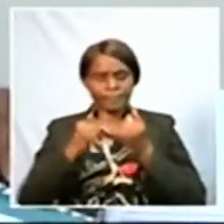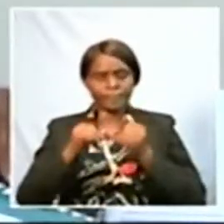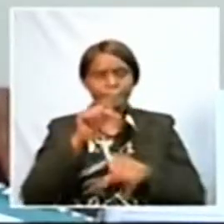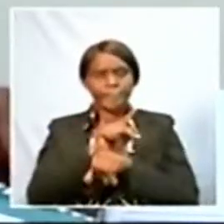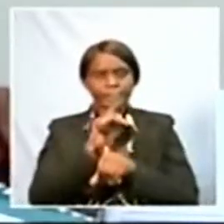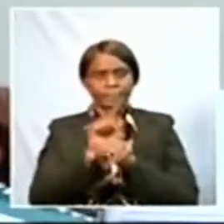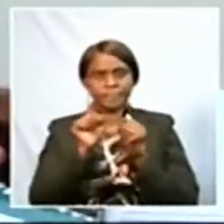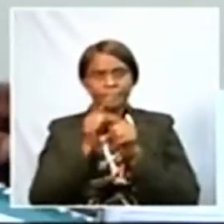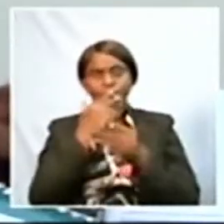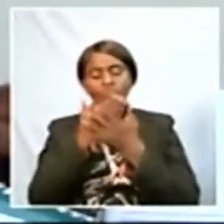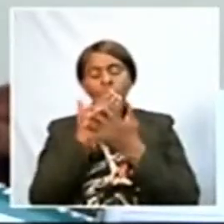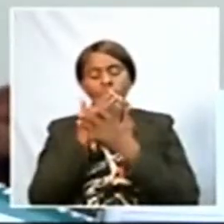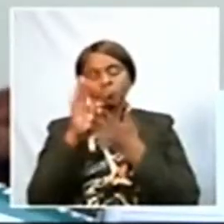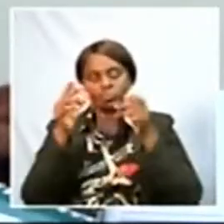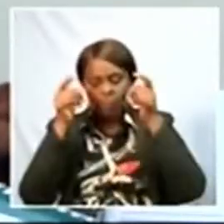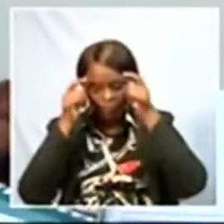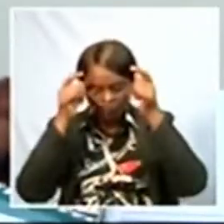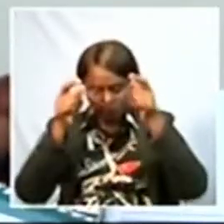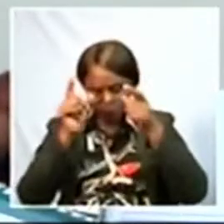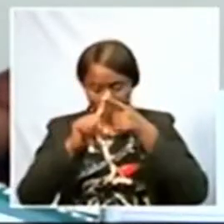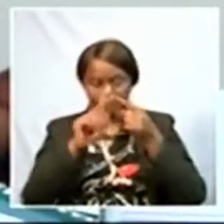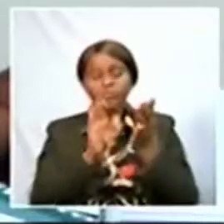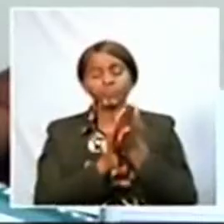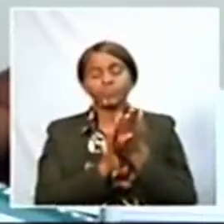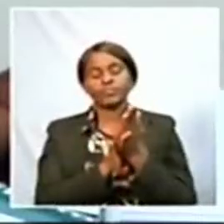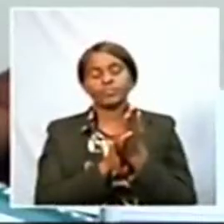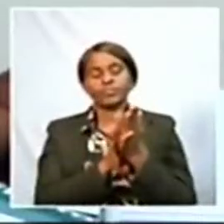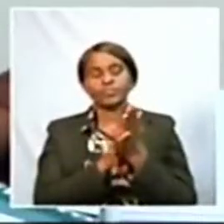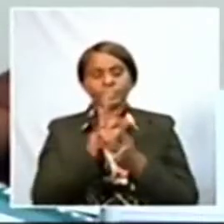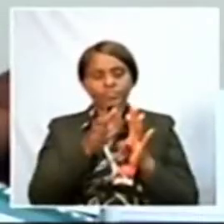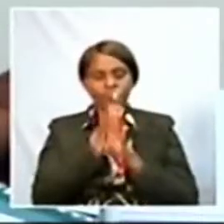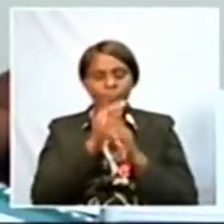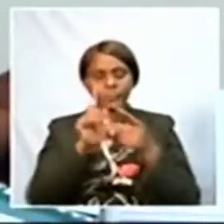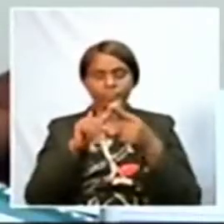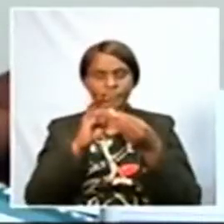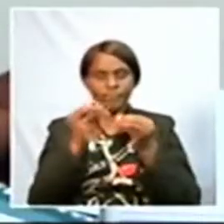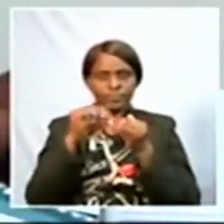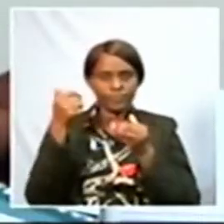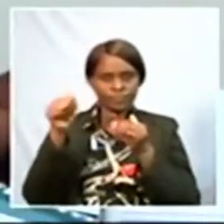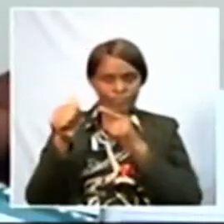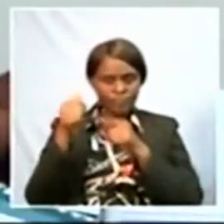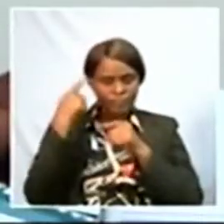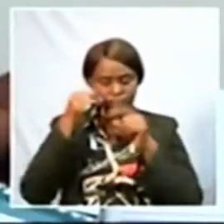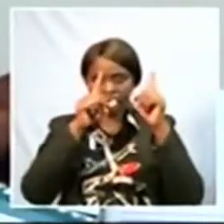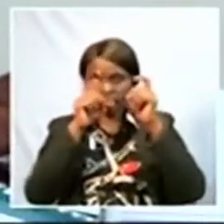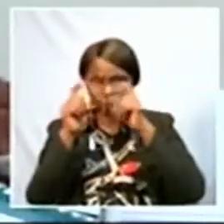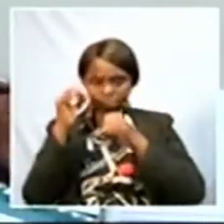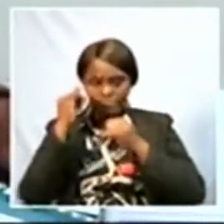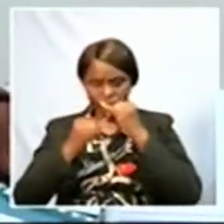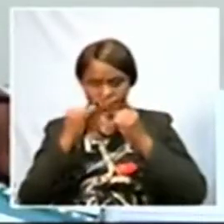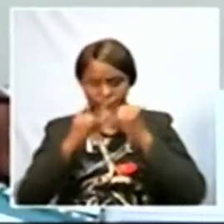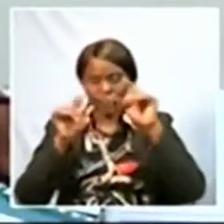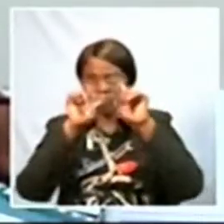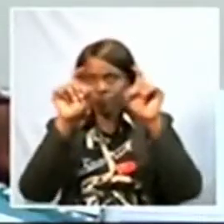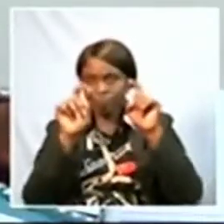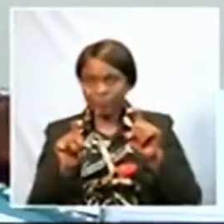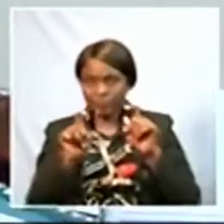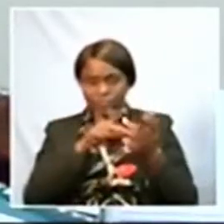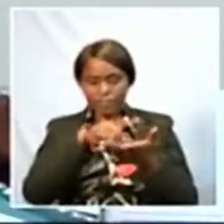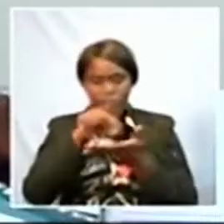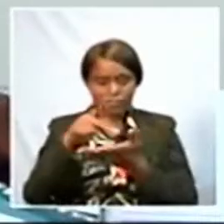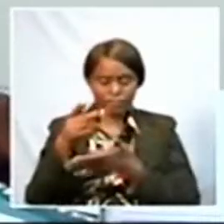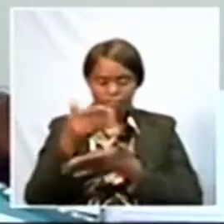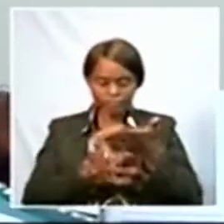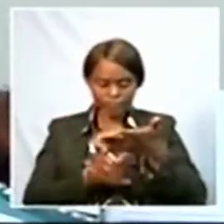project successfully and handed over to the school. Refer to Appendix 10 for pictures, completion certificate, payment